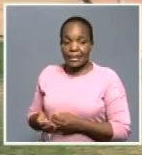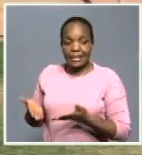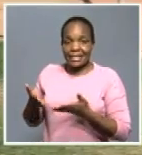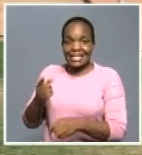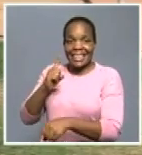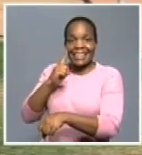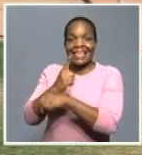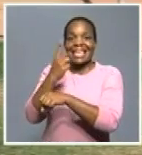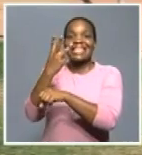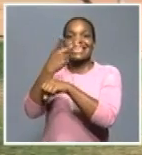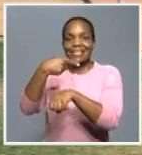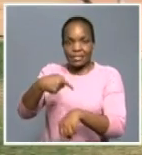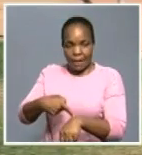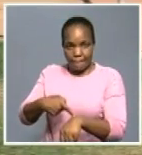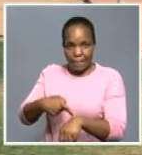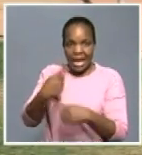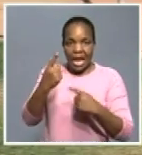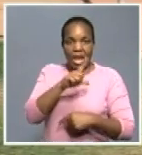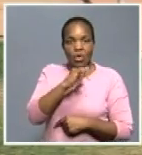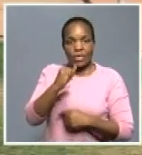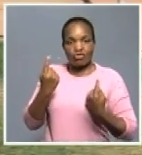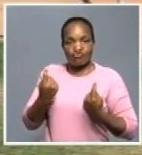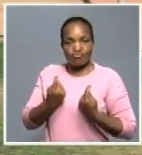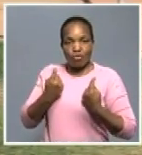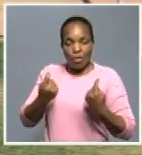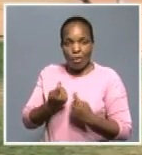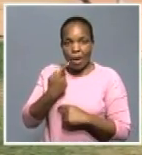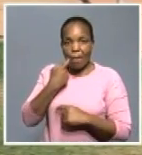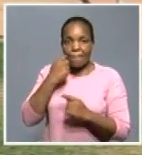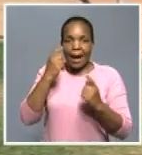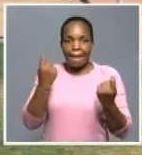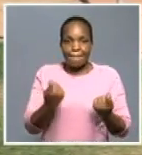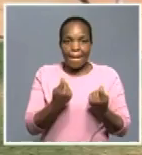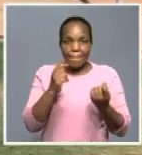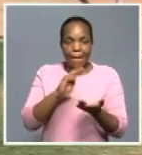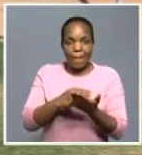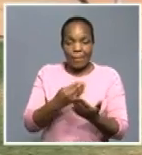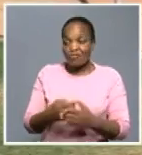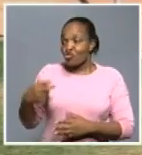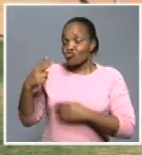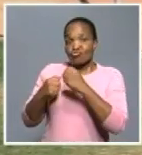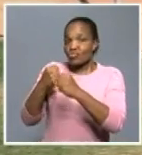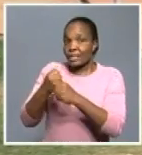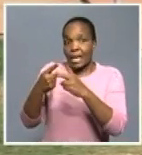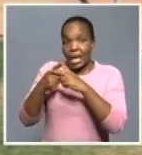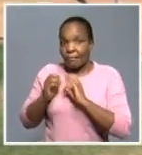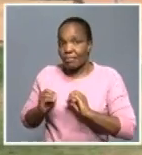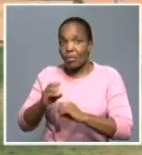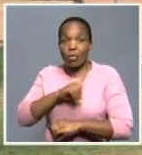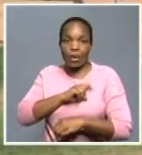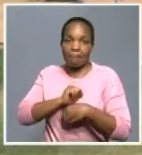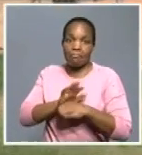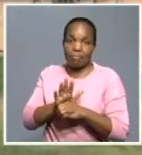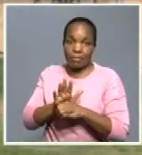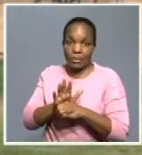The 13th edition of the Luderitz Crayfish Festival. You would know that the festival had to be postponed due to the COVID-19 pandemic. And